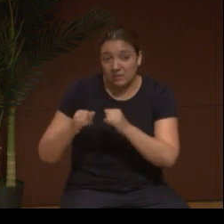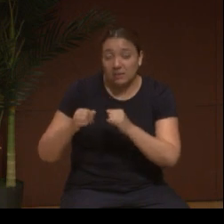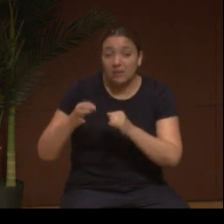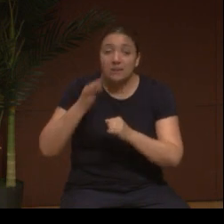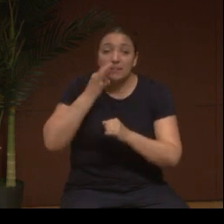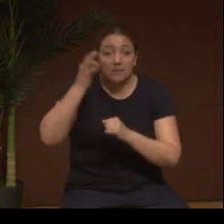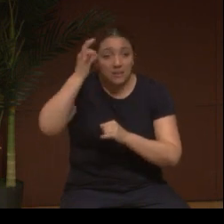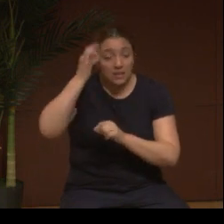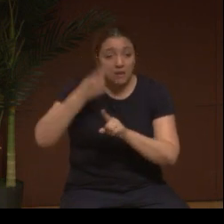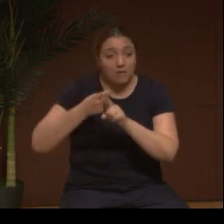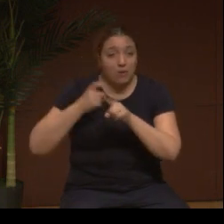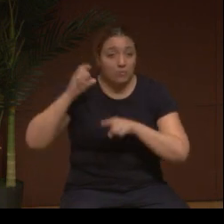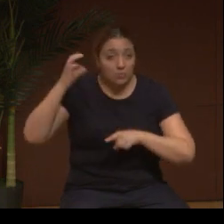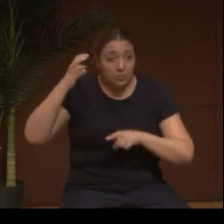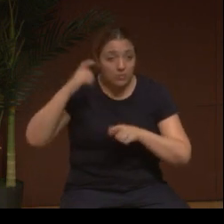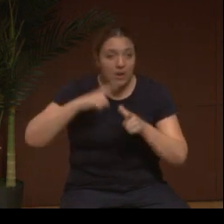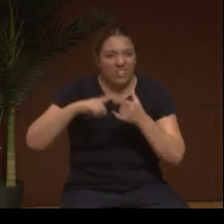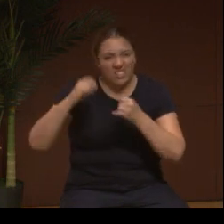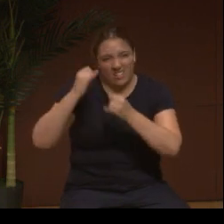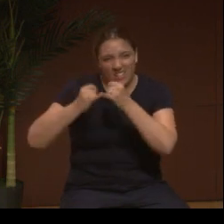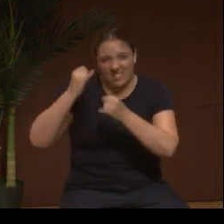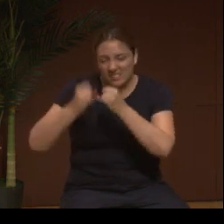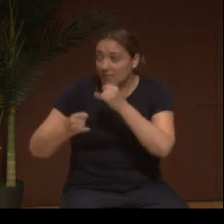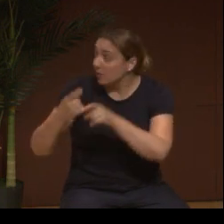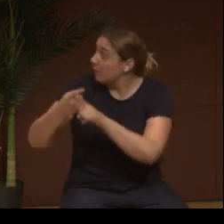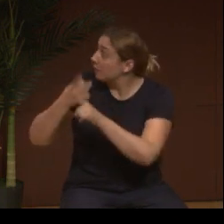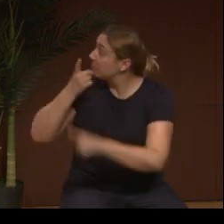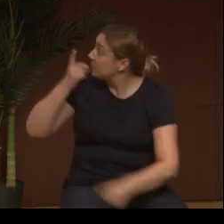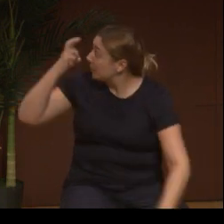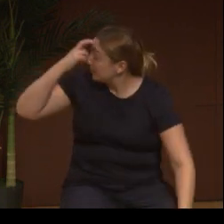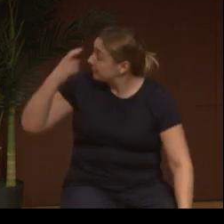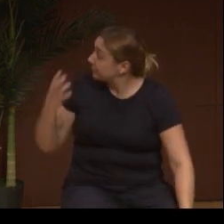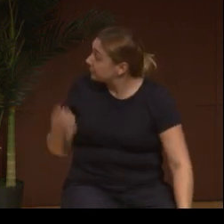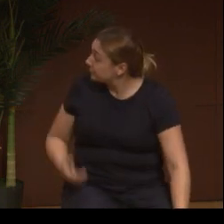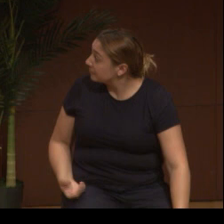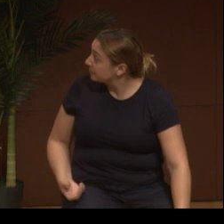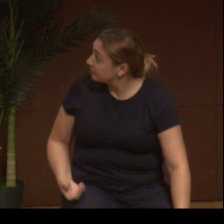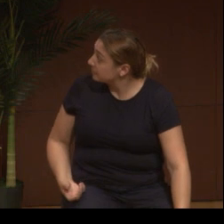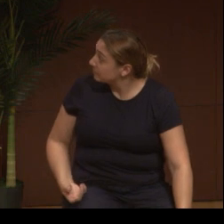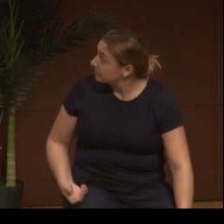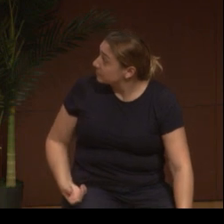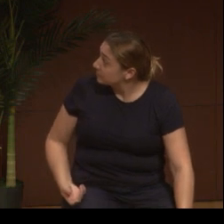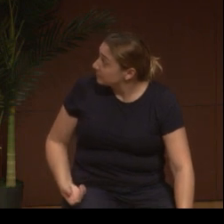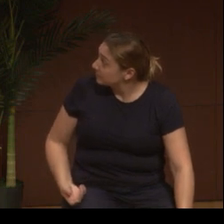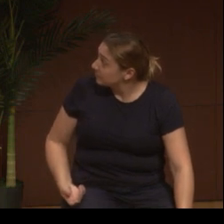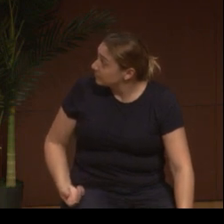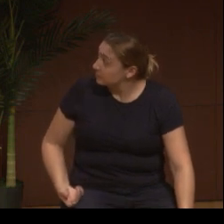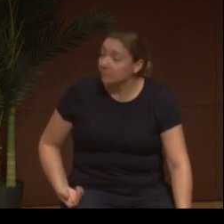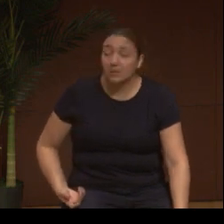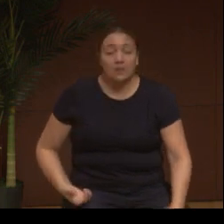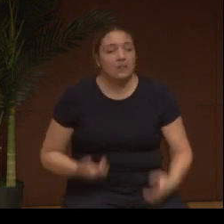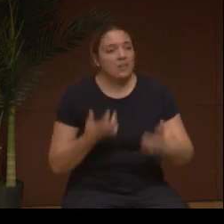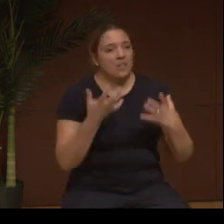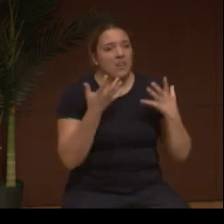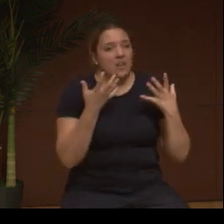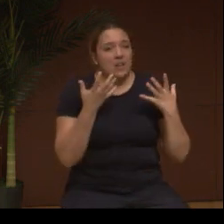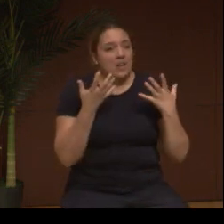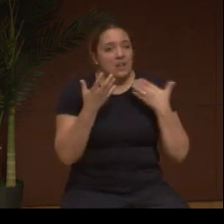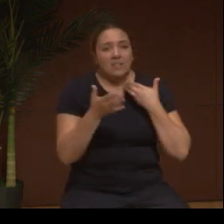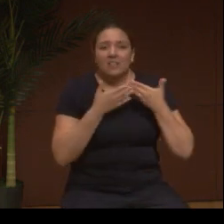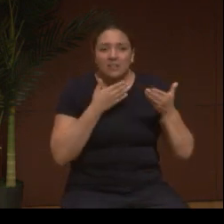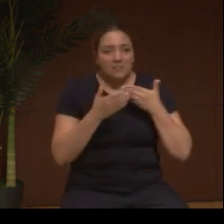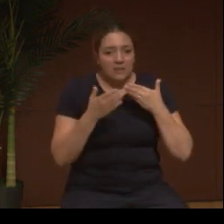the Dominican Republic. Okay? What I want to draw your attention to is not so much the height of the bar charts or